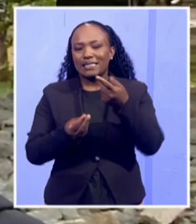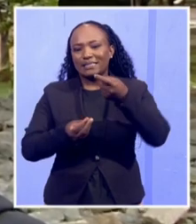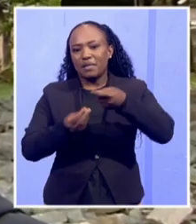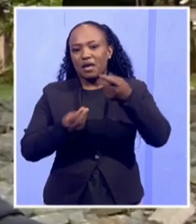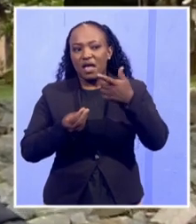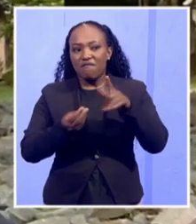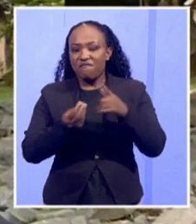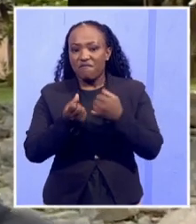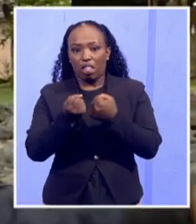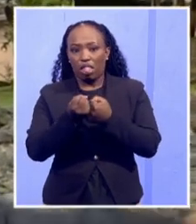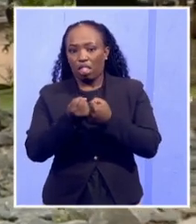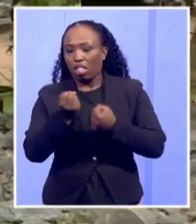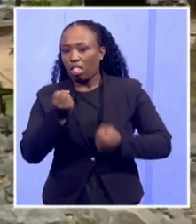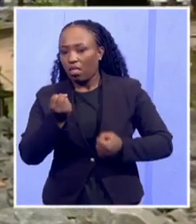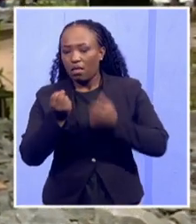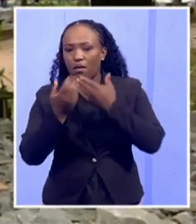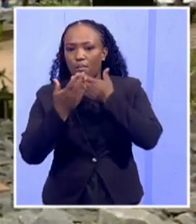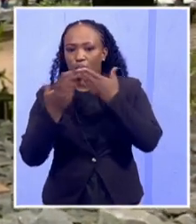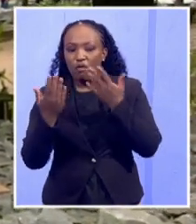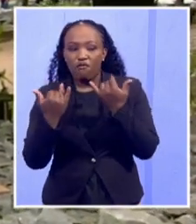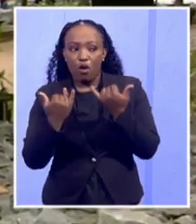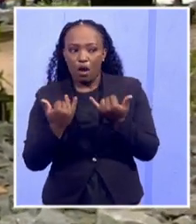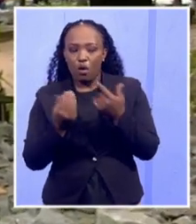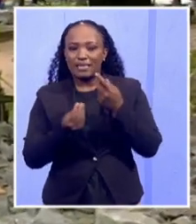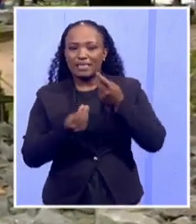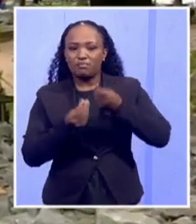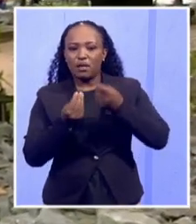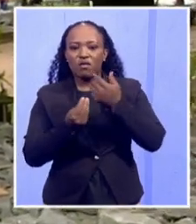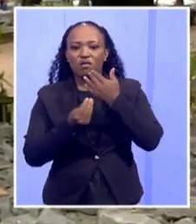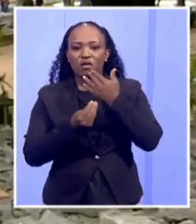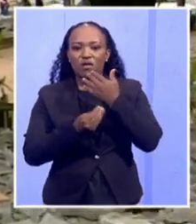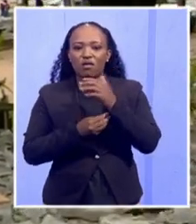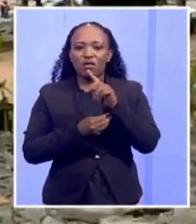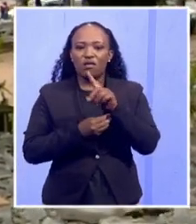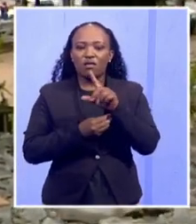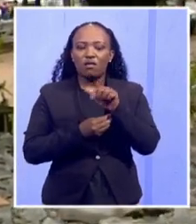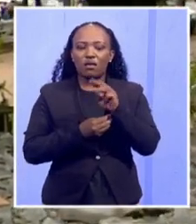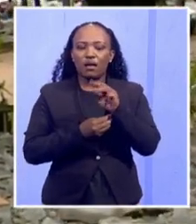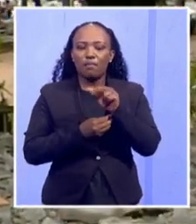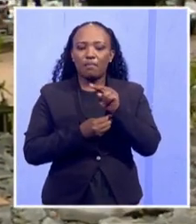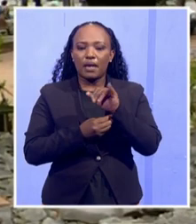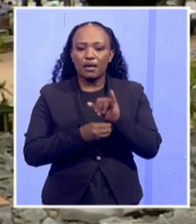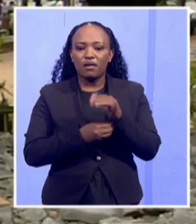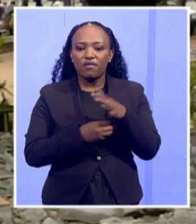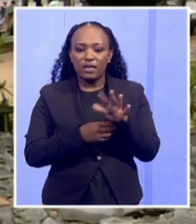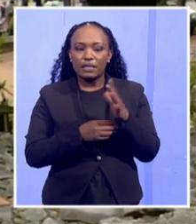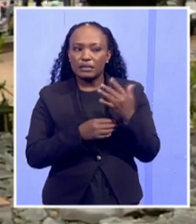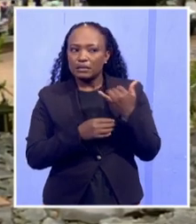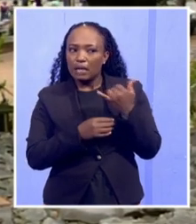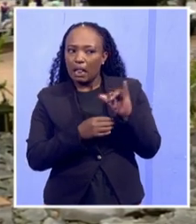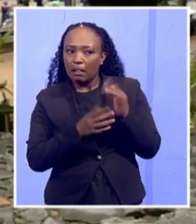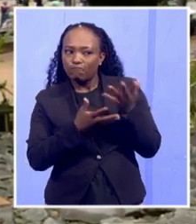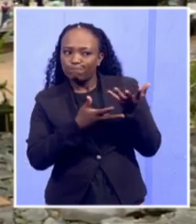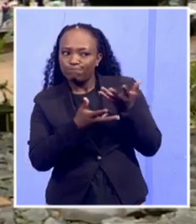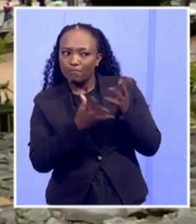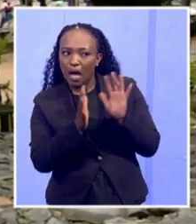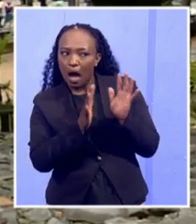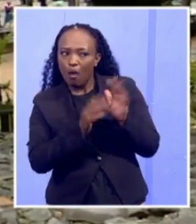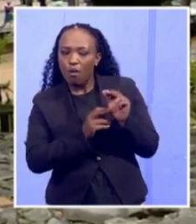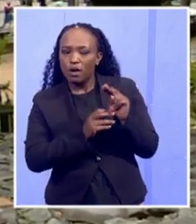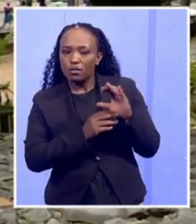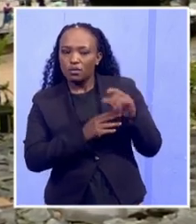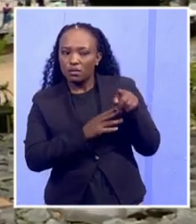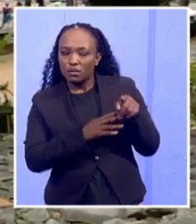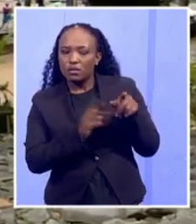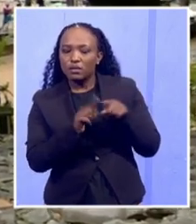of no confidence against the current speaker, Raymond Dlamini. But Mzwandile Masina seemingly defying his own organization, the ANC, and